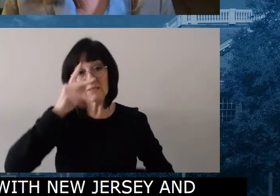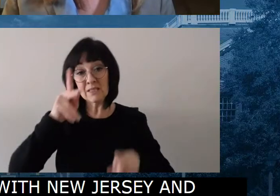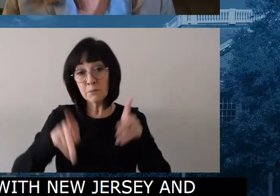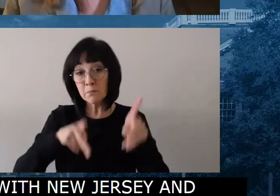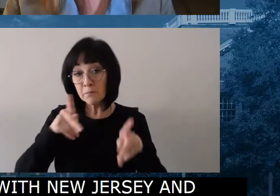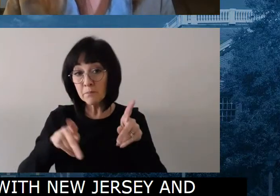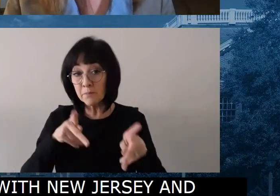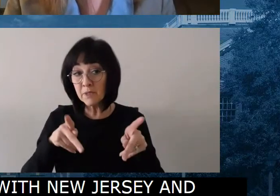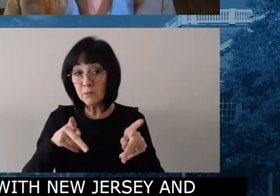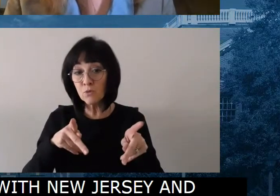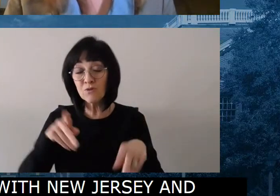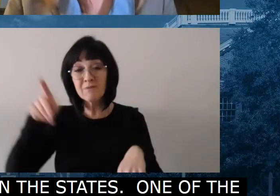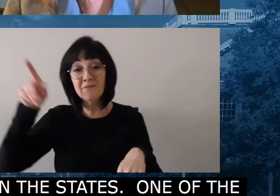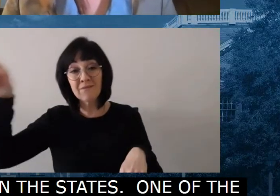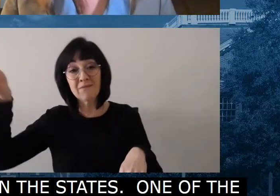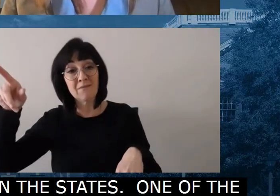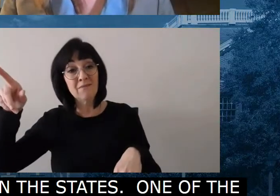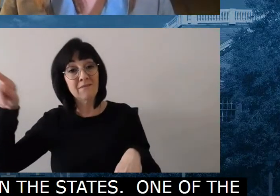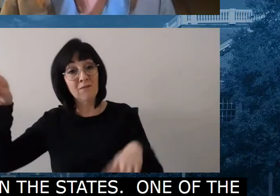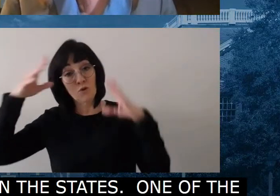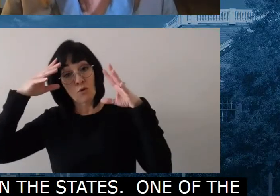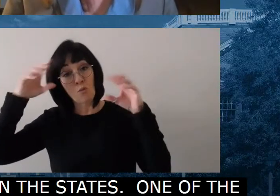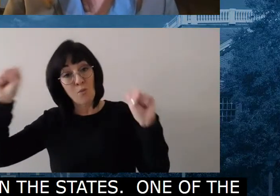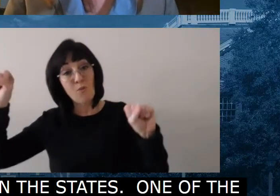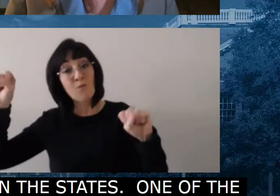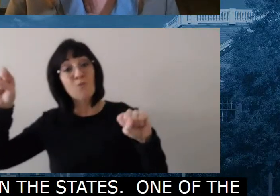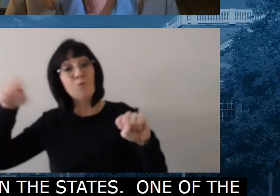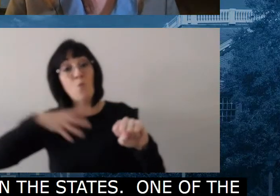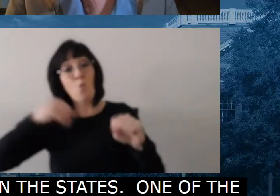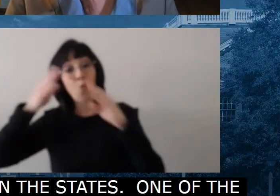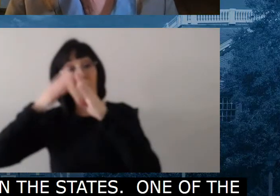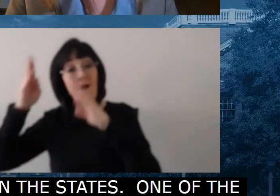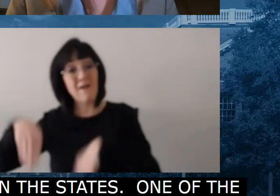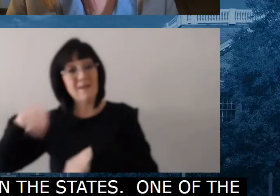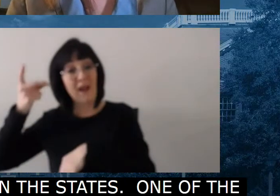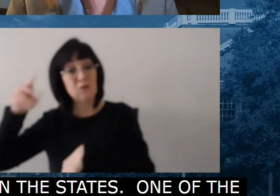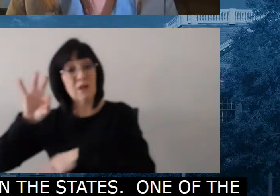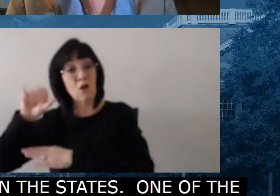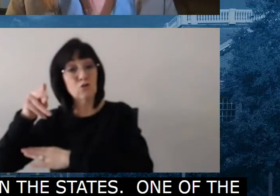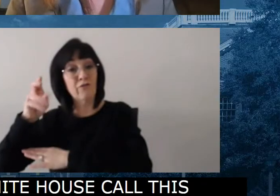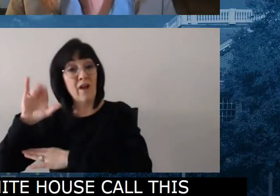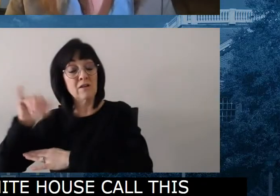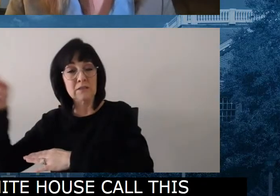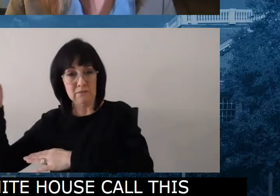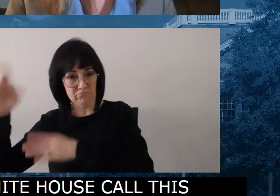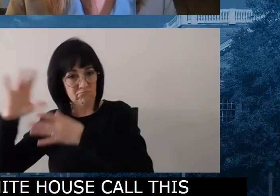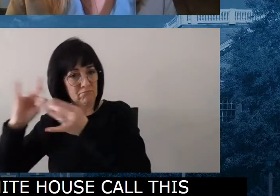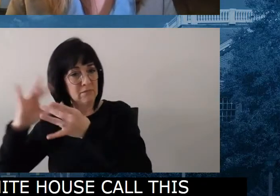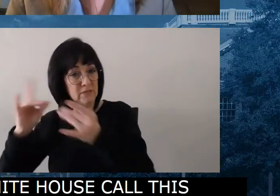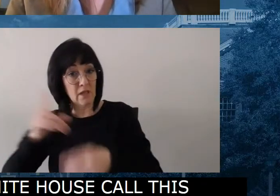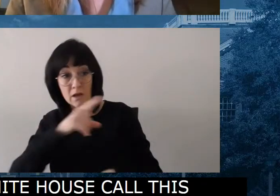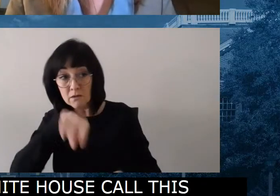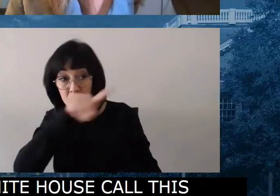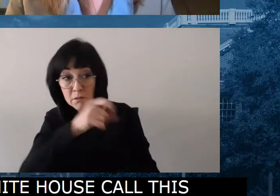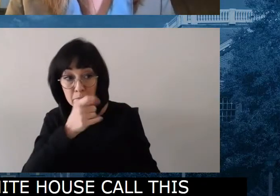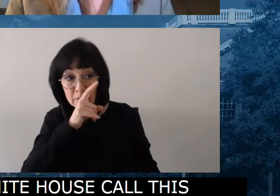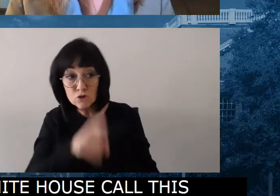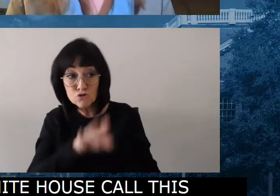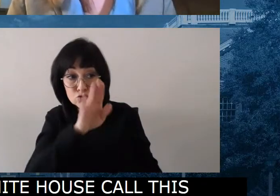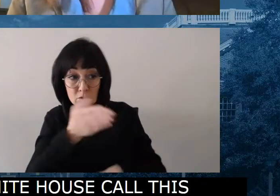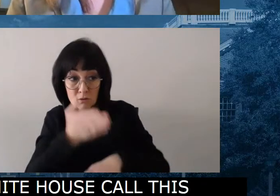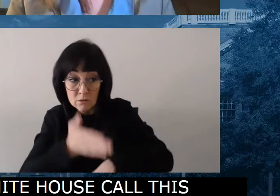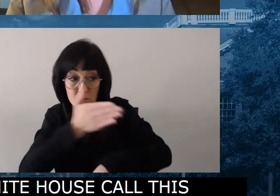improving conditions. You're not plateauing out or going in the opposite direction. And whatever you do with restrictions, do it